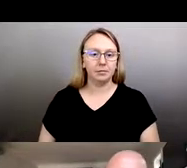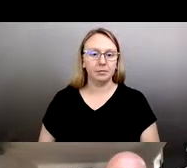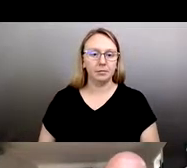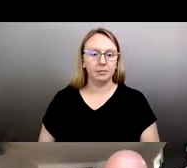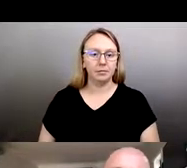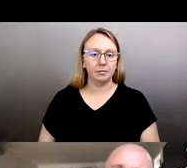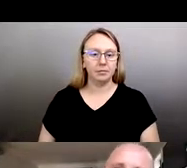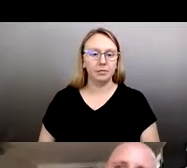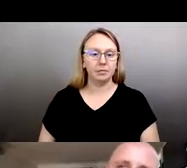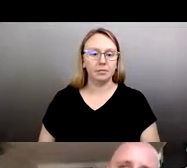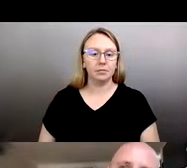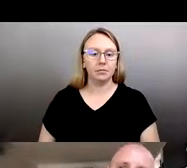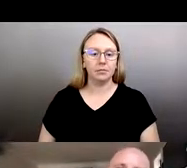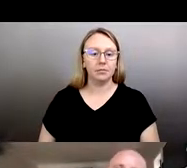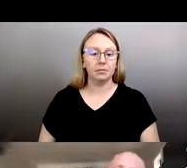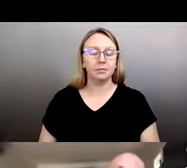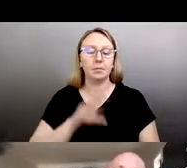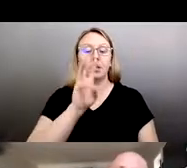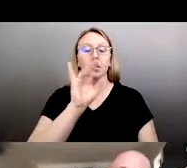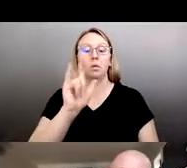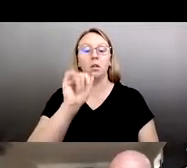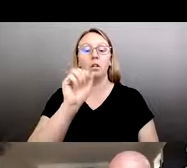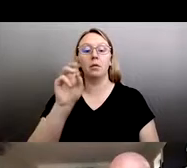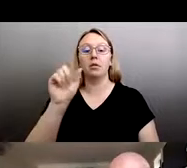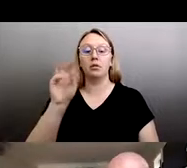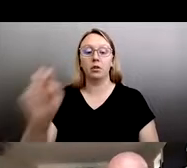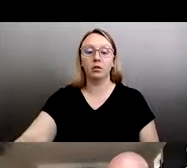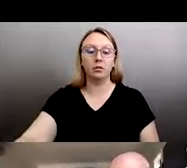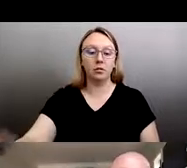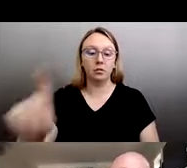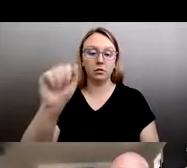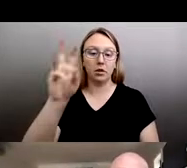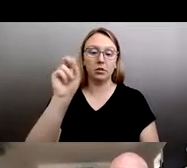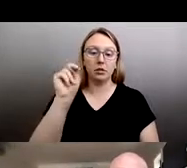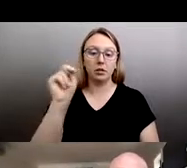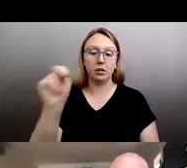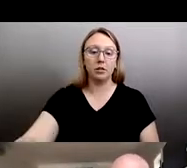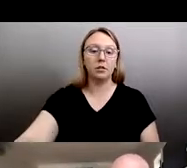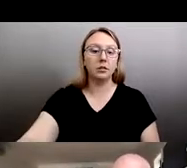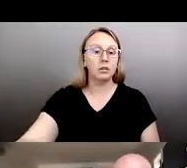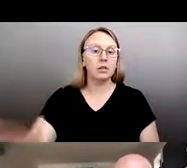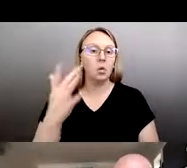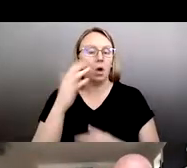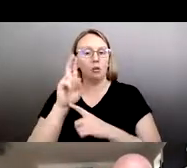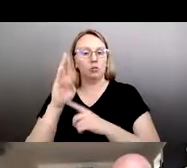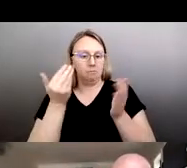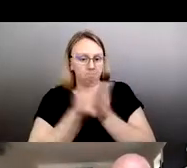And William Dawson, I'll pause on, because William was another person that Roger really had an affinity with. Like Roger